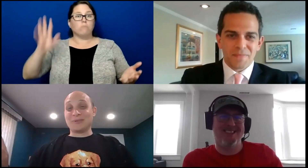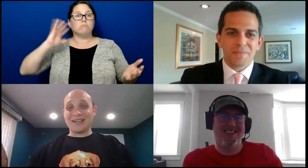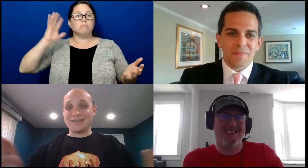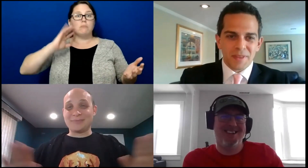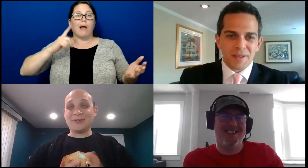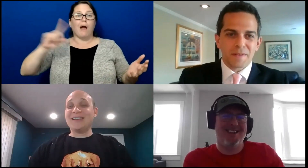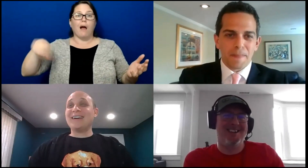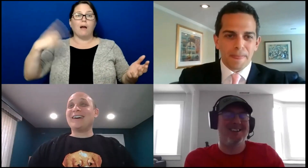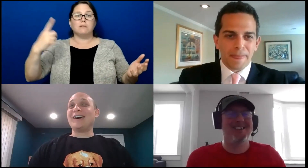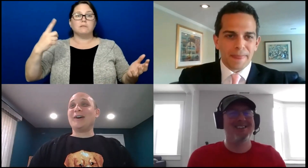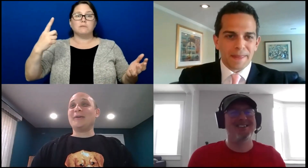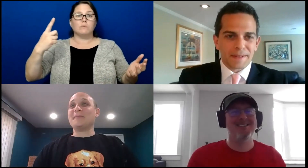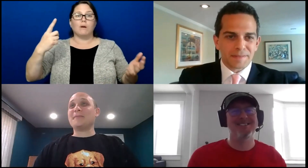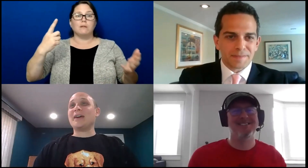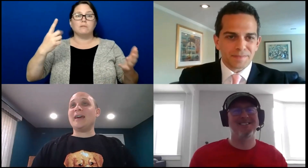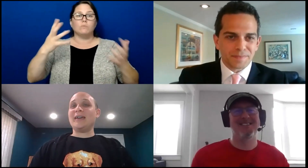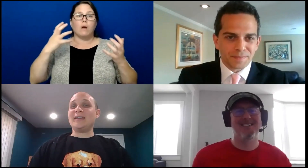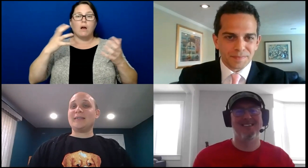that simple.